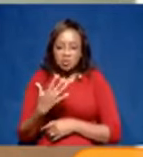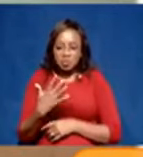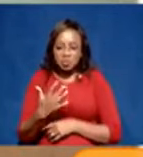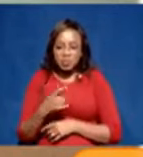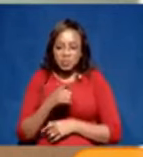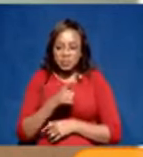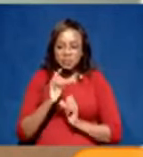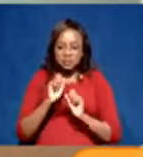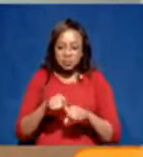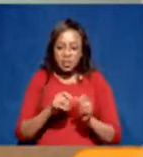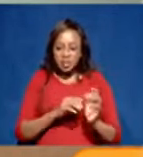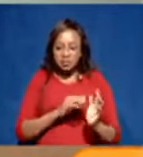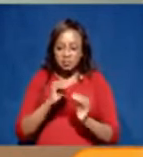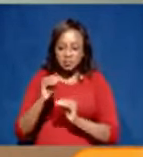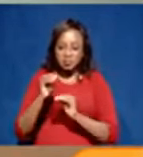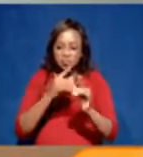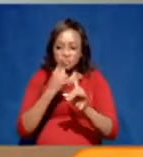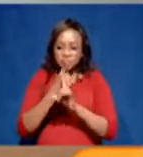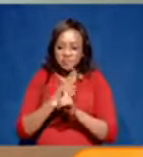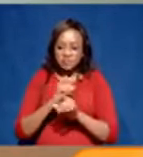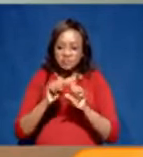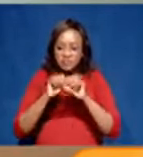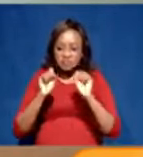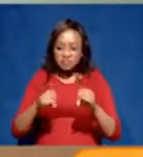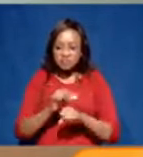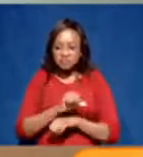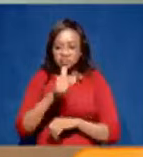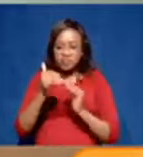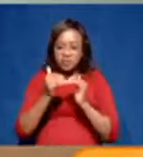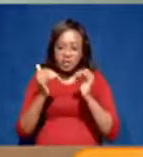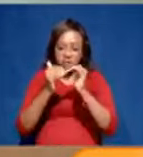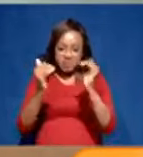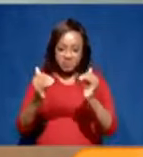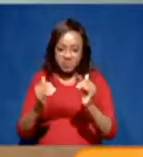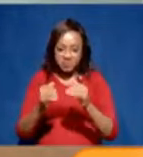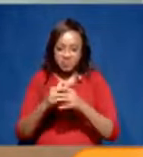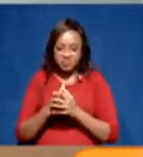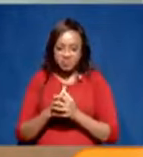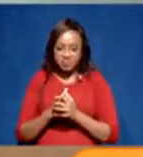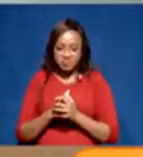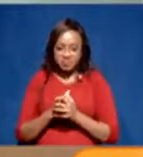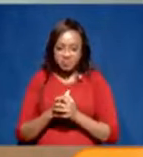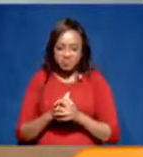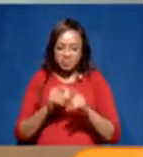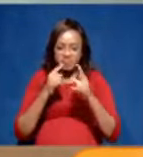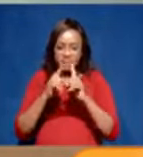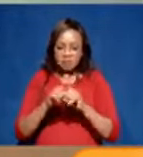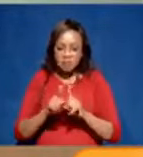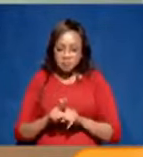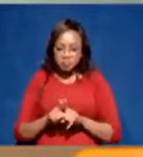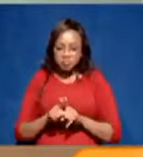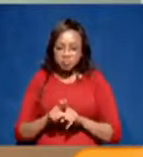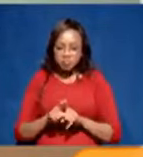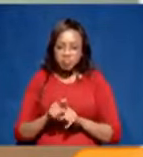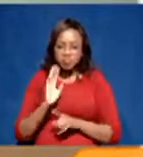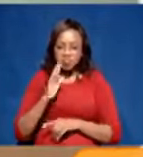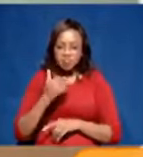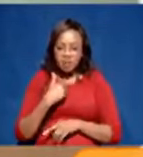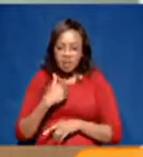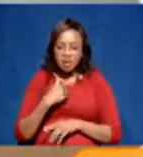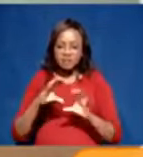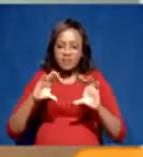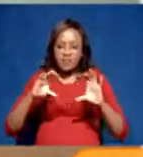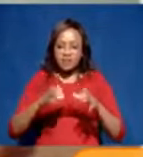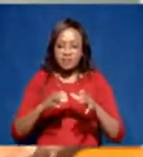the documentation will be moving through the system from one level of service to the other. That then we are going to have a company that is good at